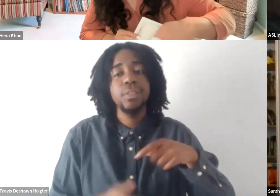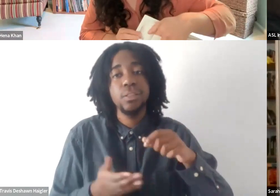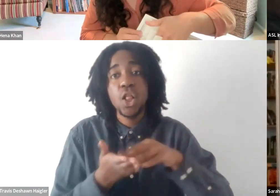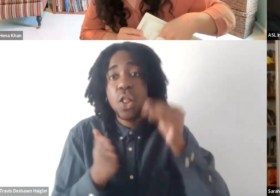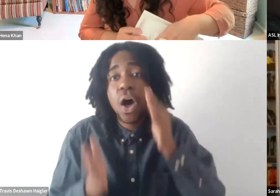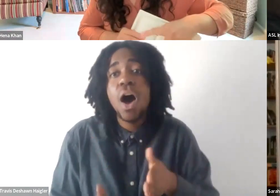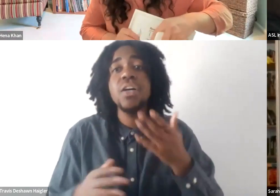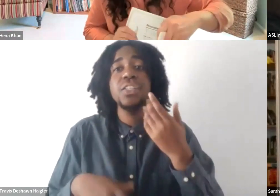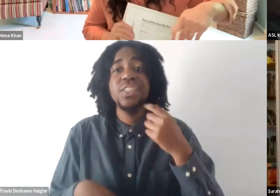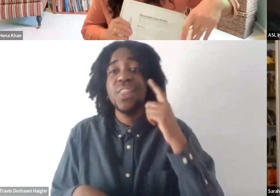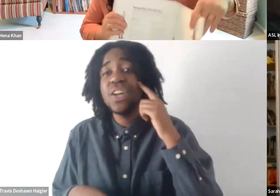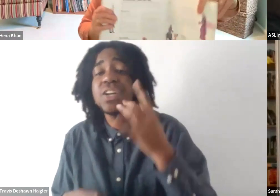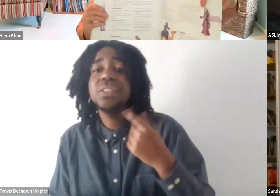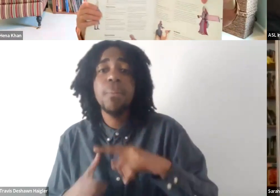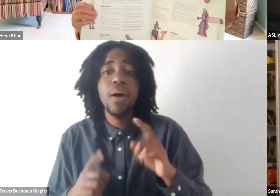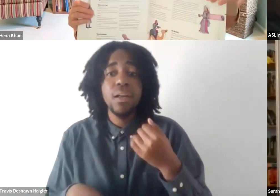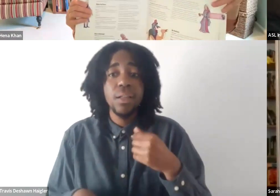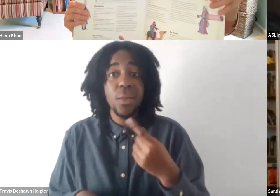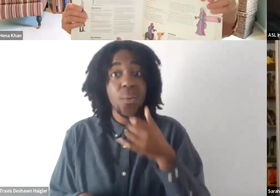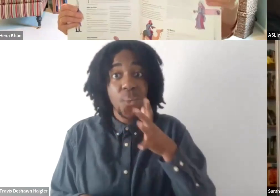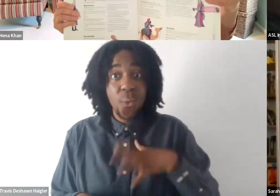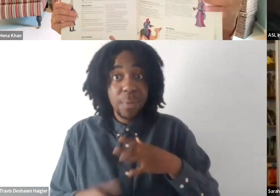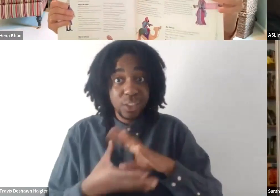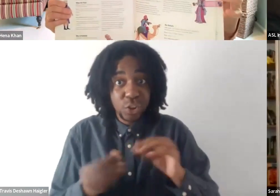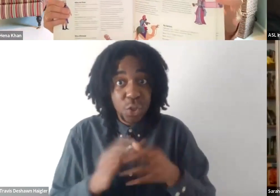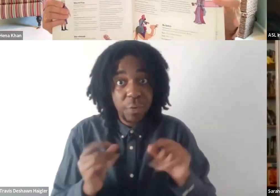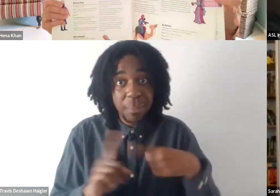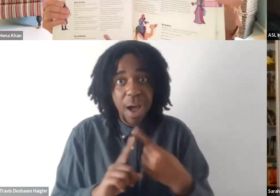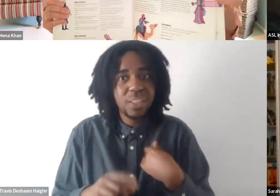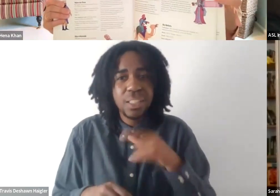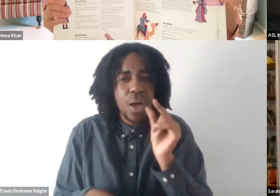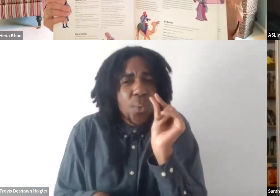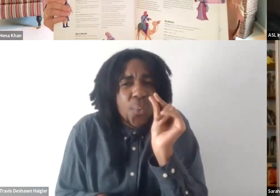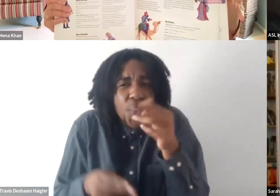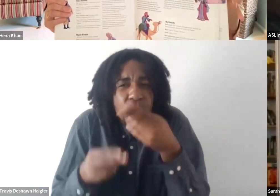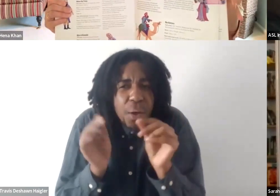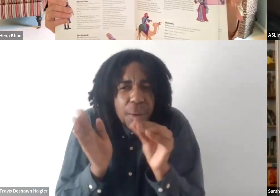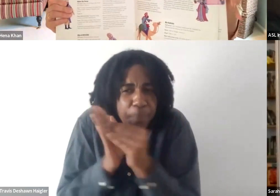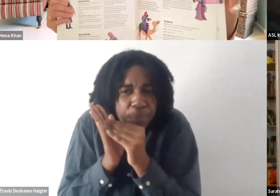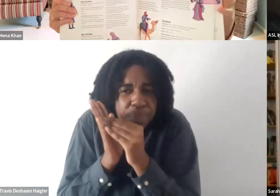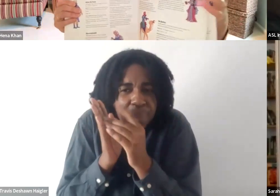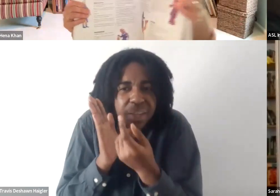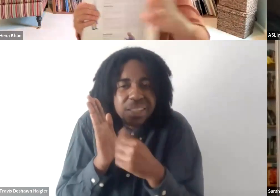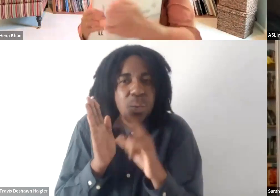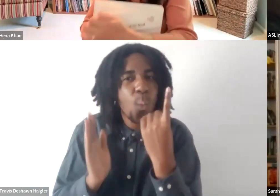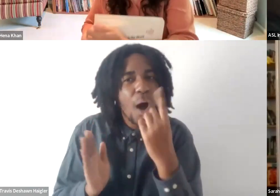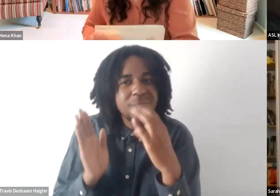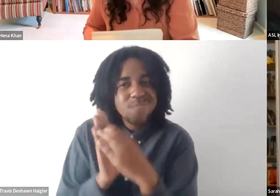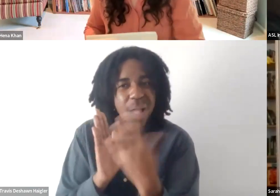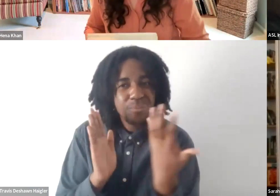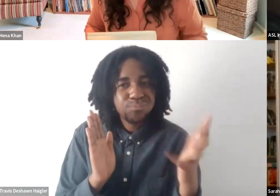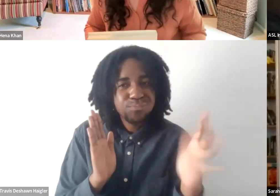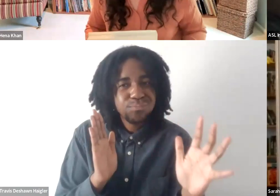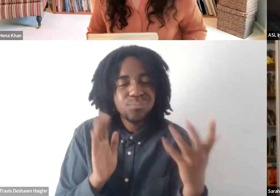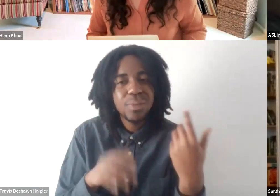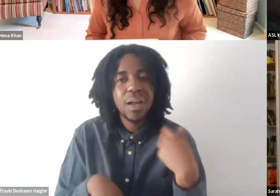footnote in the back of like influential Muslim people. And there she is. It's just a little blurb about her. And when I